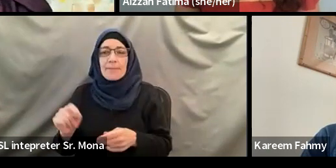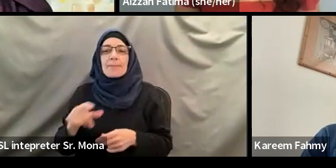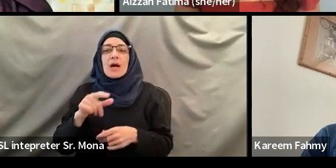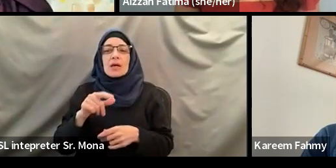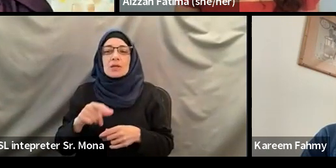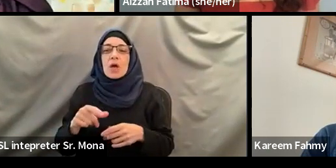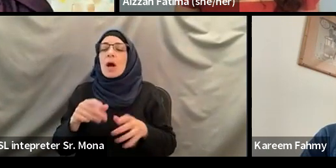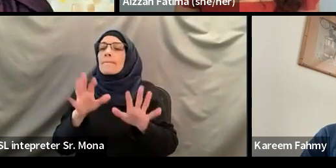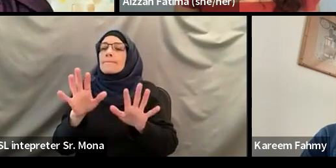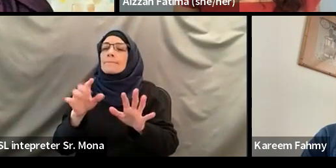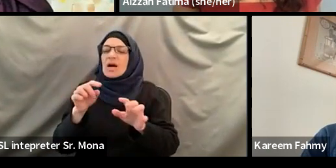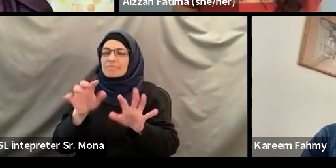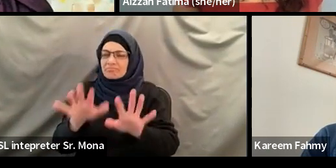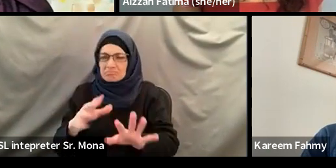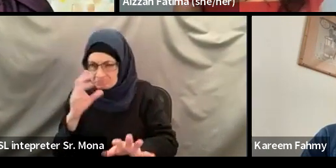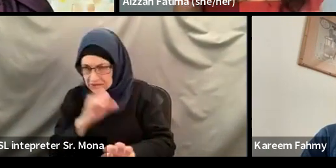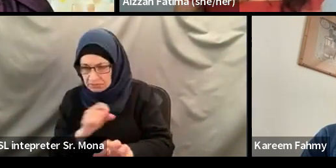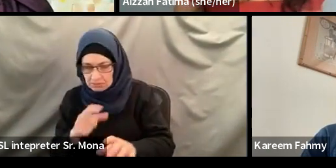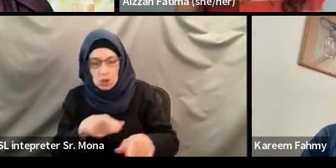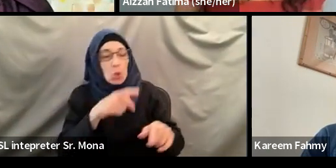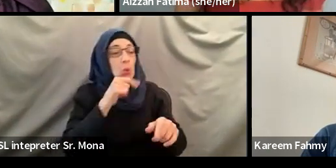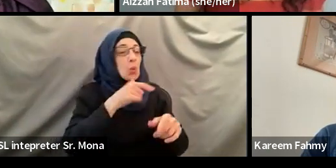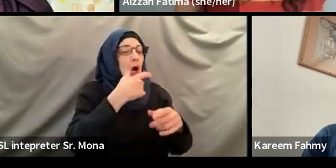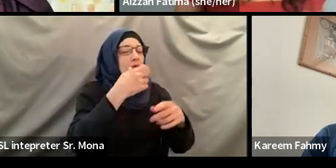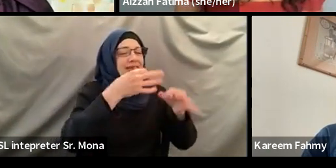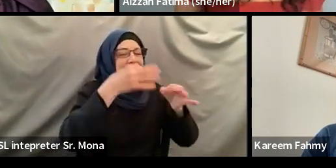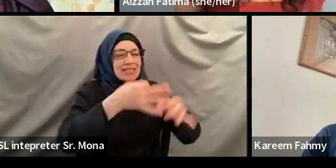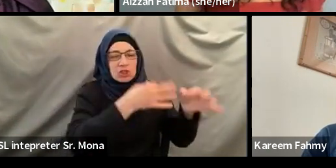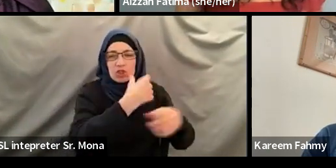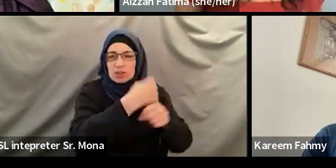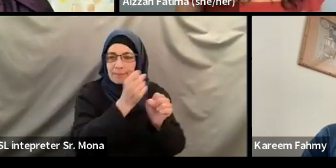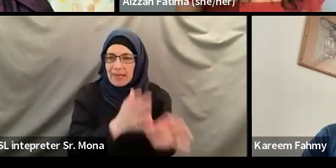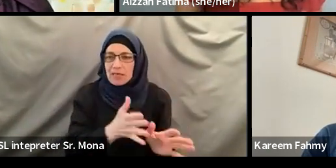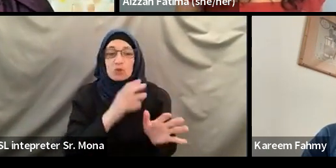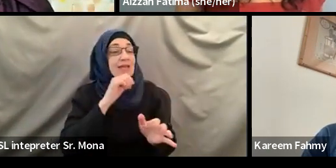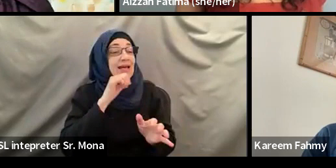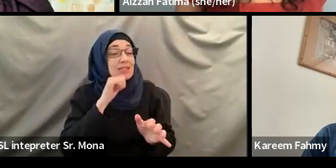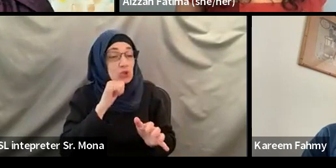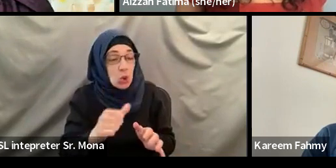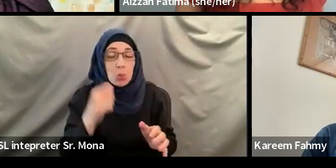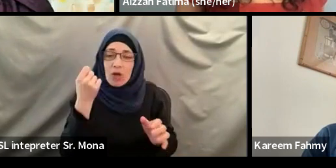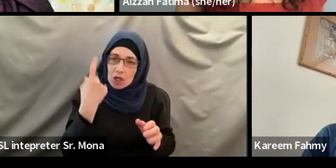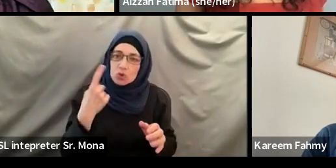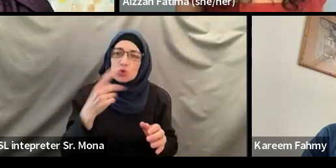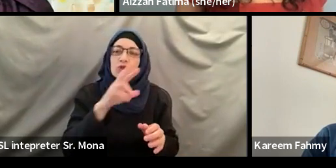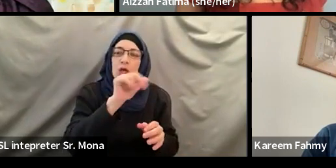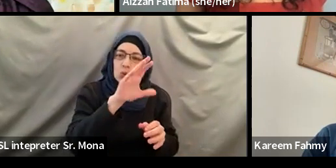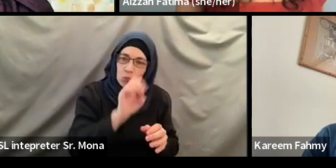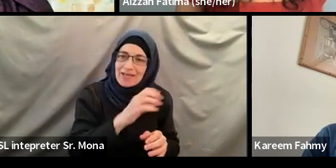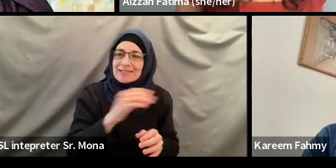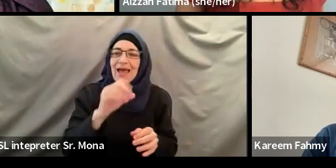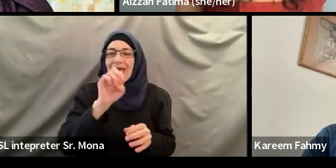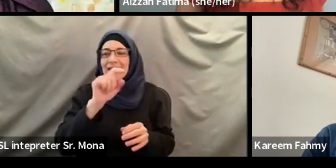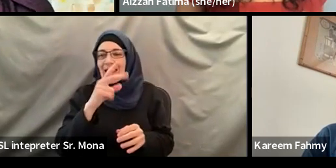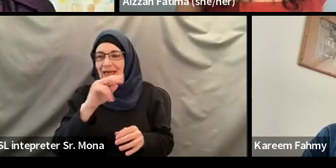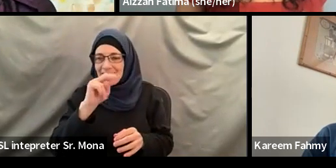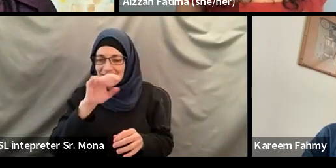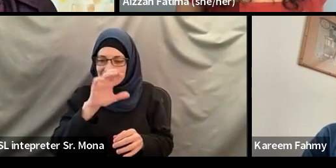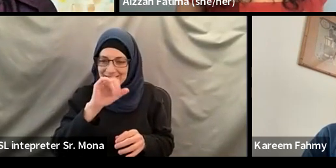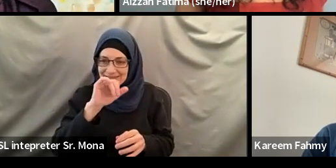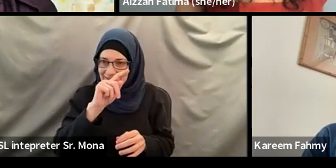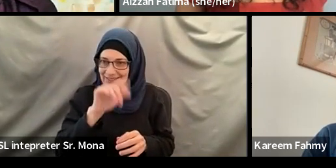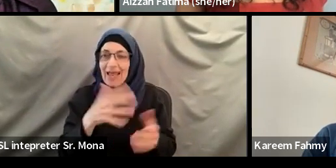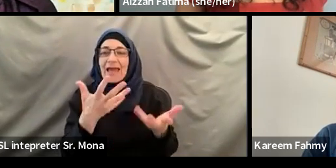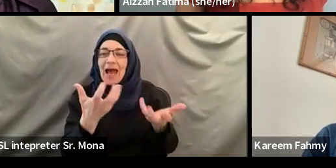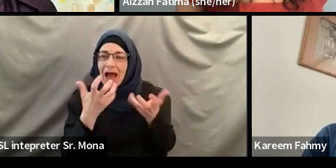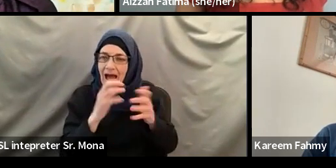a complex enough understanding of race and ethnicity and how they might overlap, right? Like, I wanna make sure that like every time we're moving forward in this